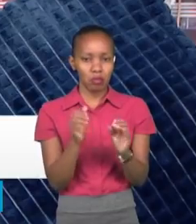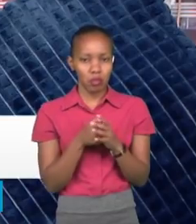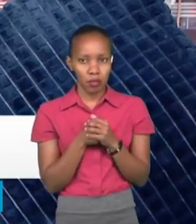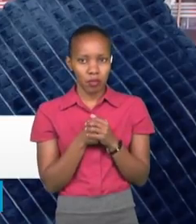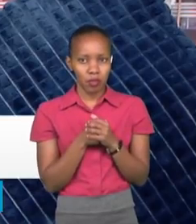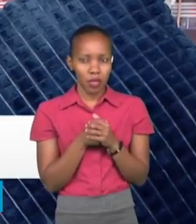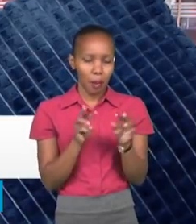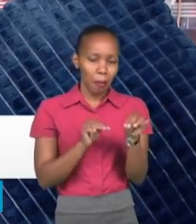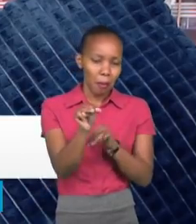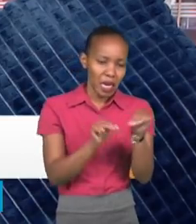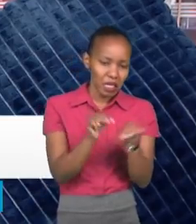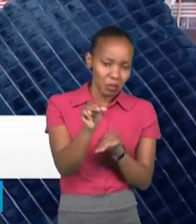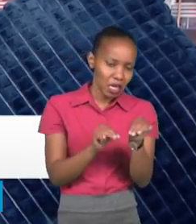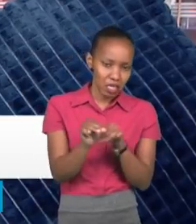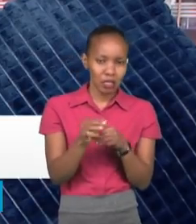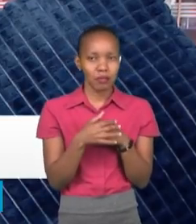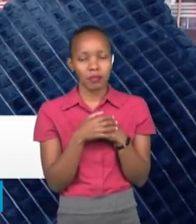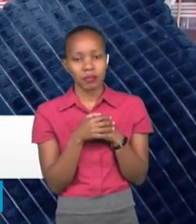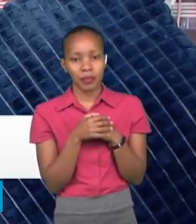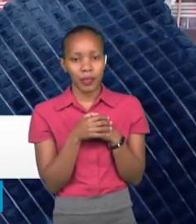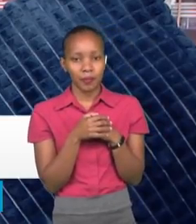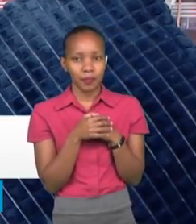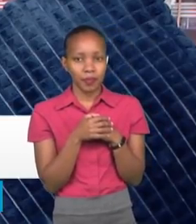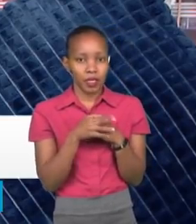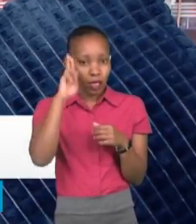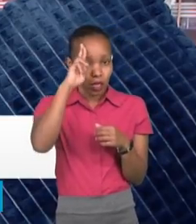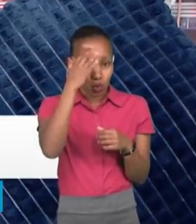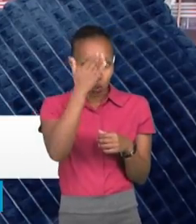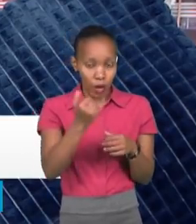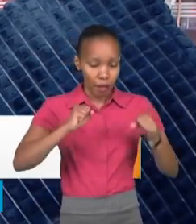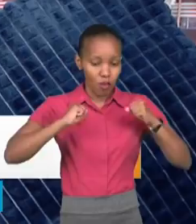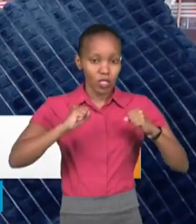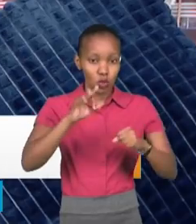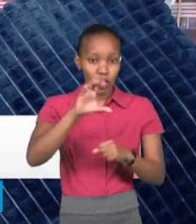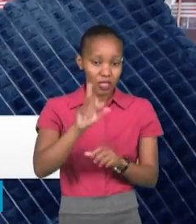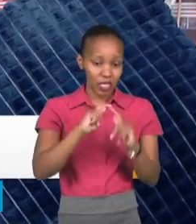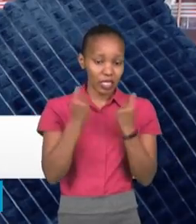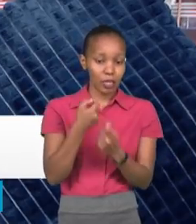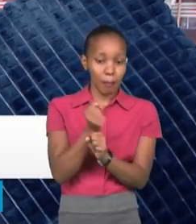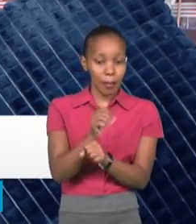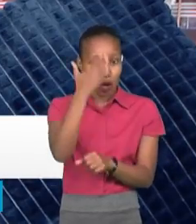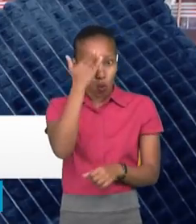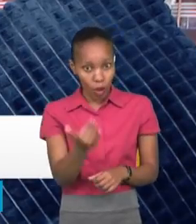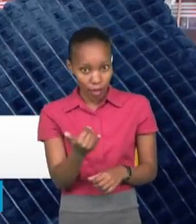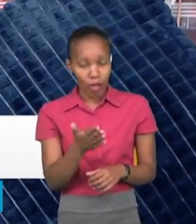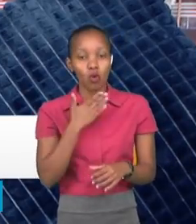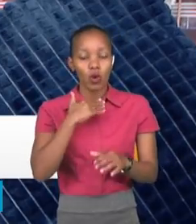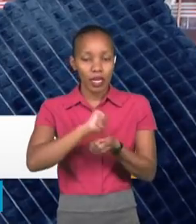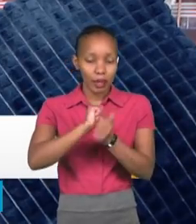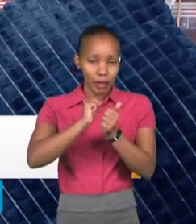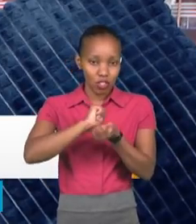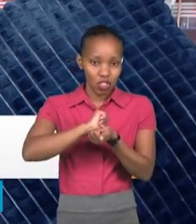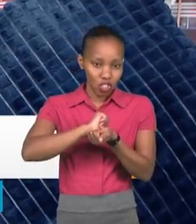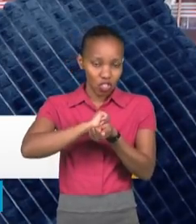from a management point of view. And the main reason as to why Wazito was formed is because we wanted to make a mark